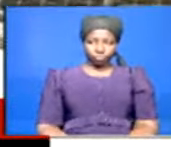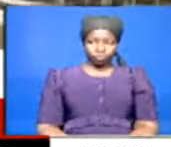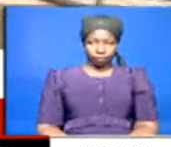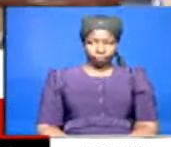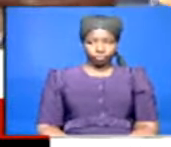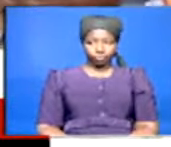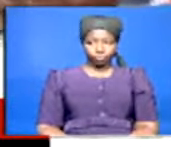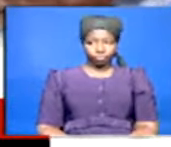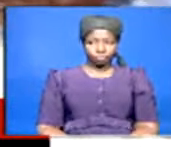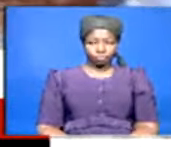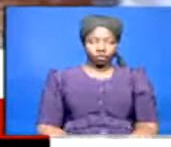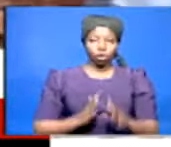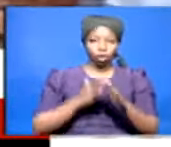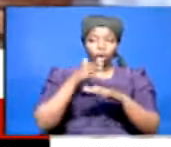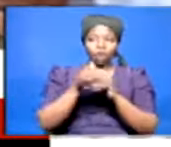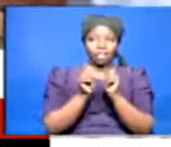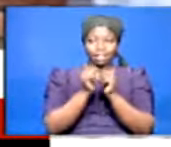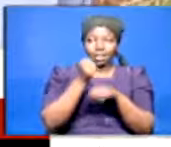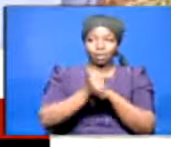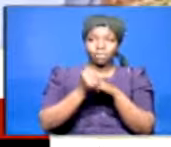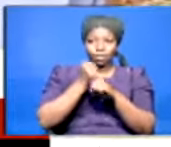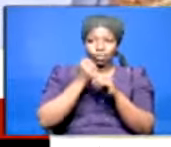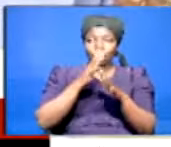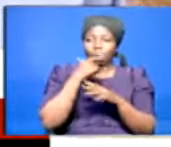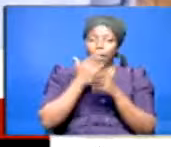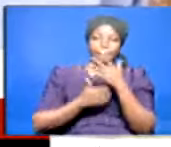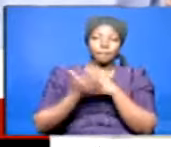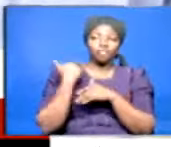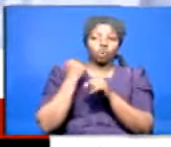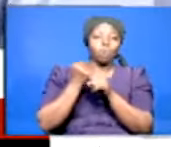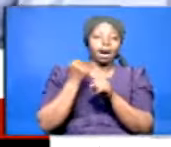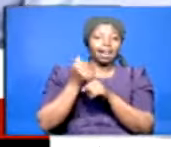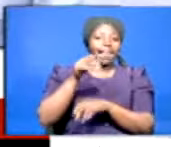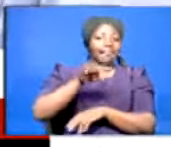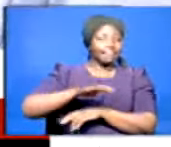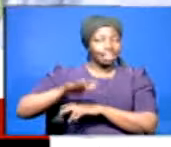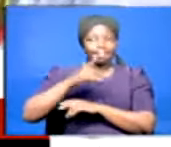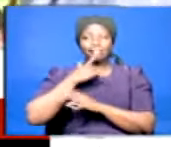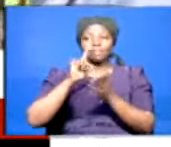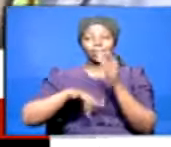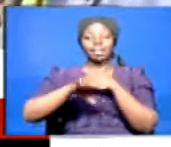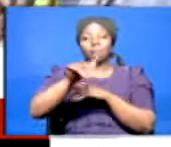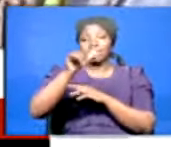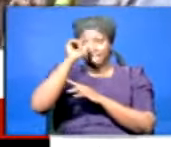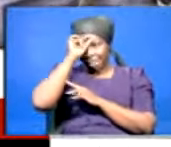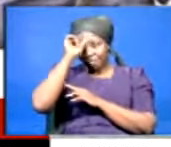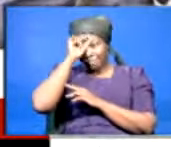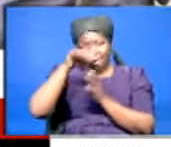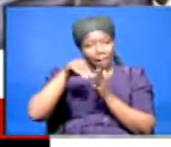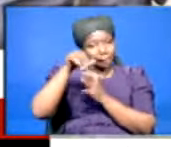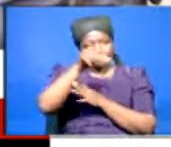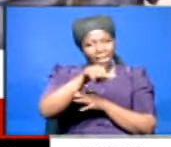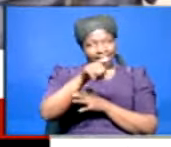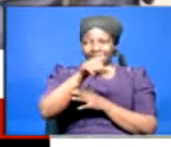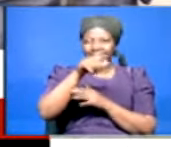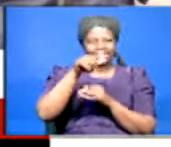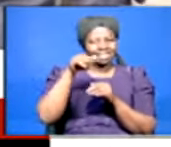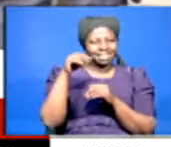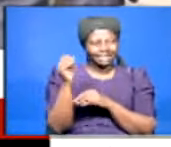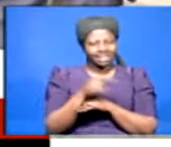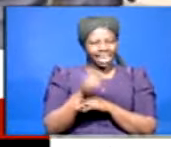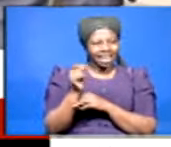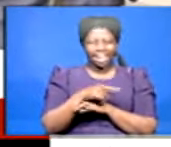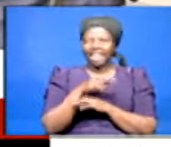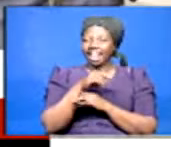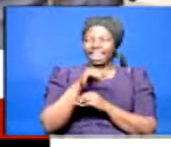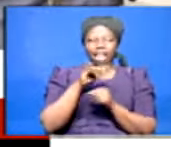Over 10 workers who previously worked at the dam state that the county government owes them millions of shillings in unpaid wages. Ashamba ni